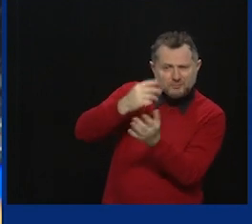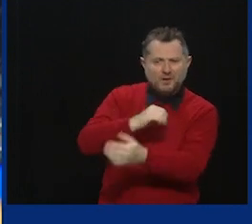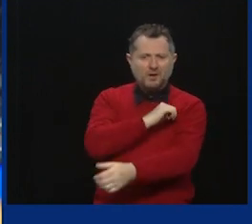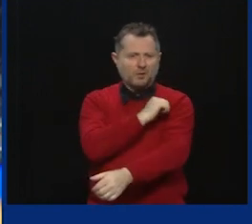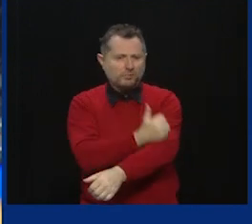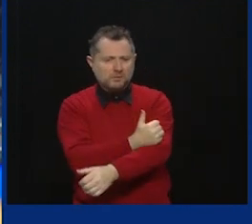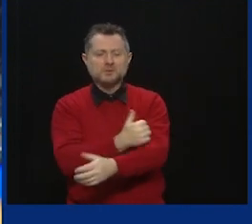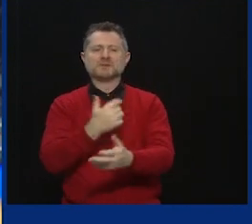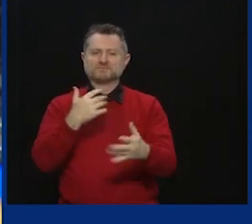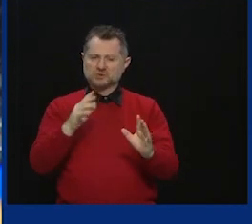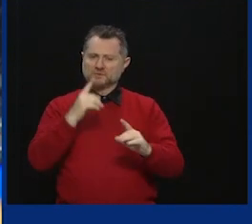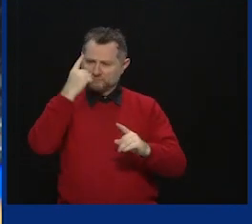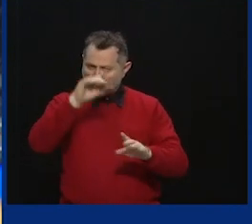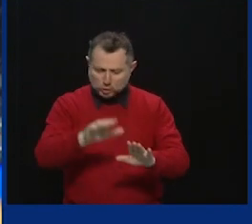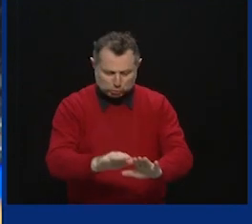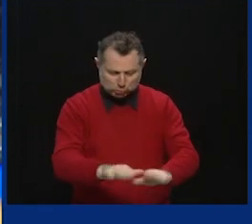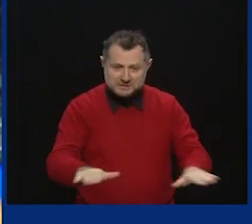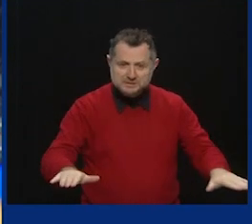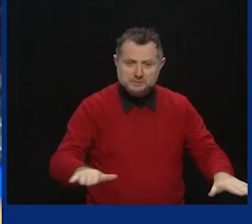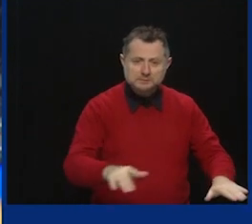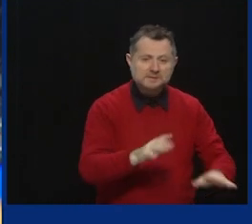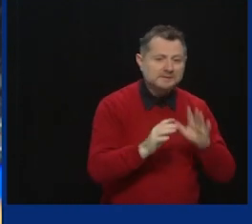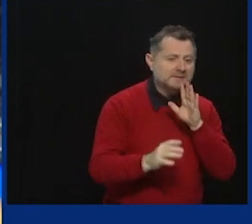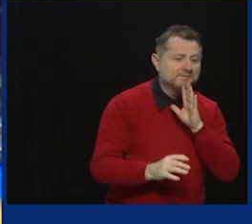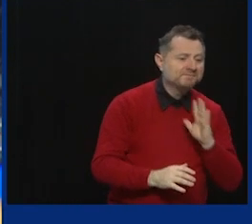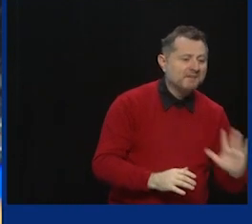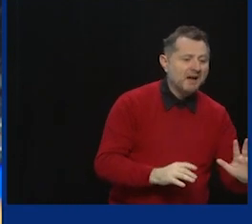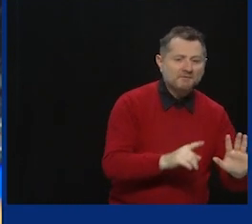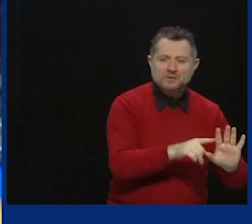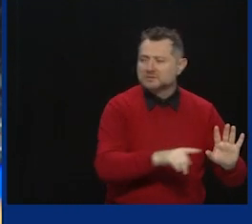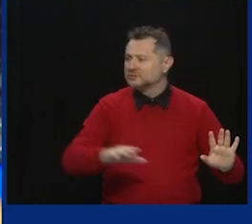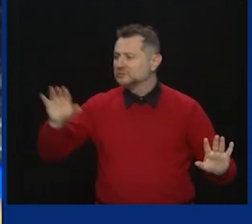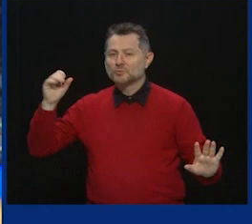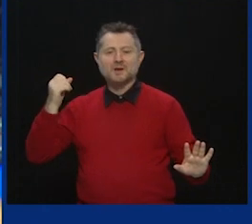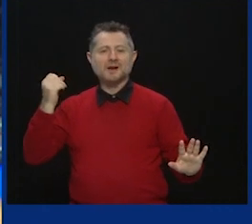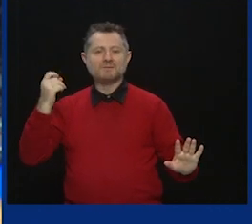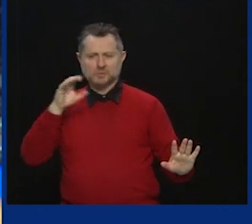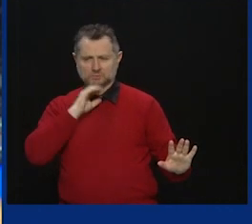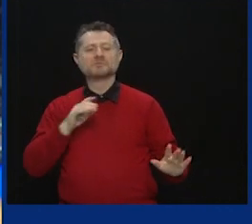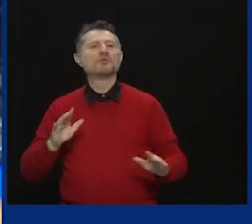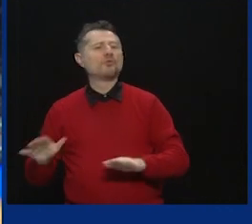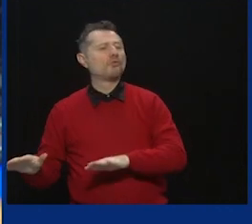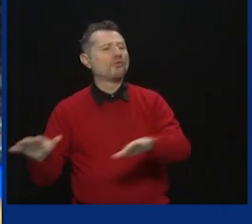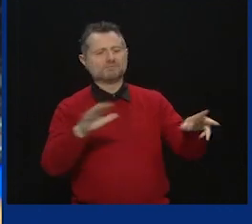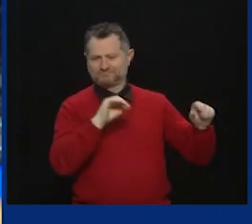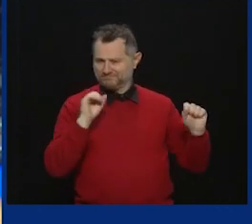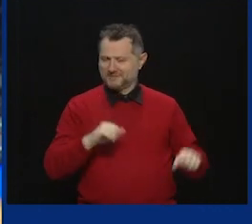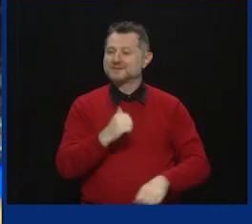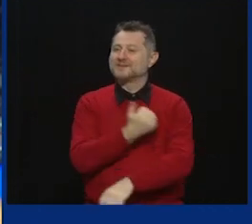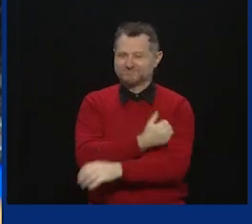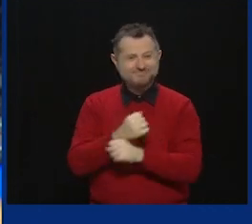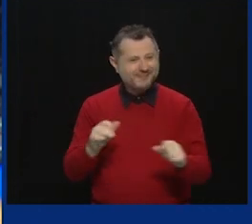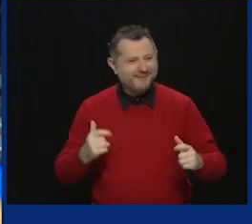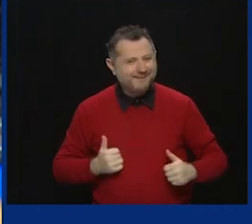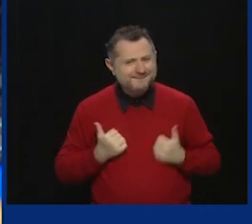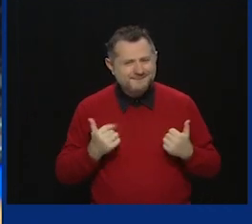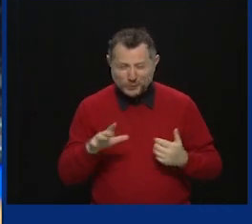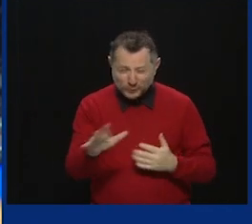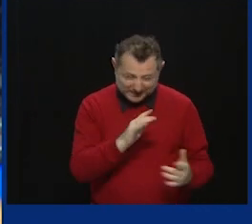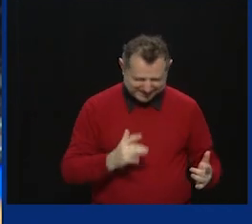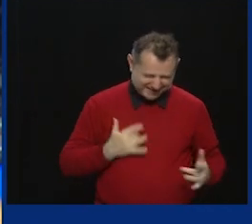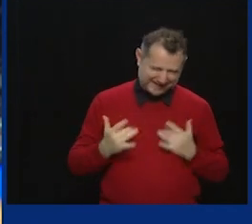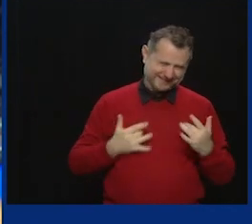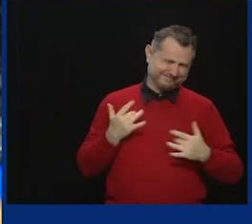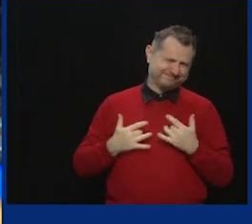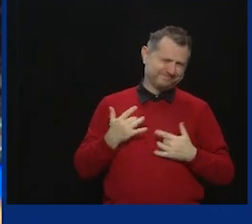approval for children ages 5 to 11 to receive this life-saving vaccine. So we are very, very excited that this is going to be